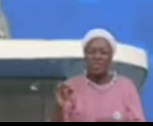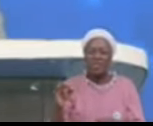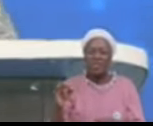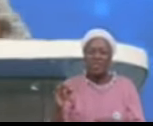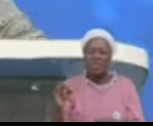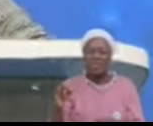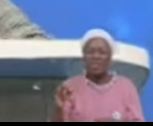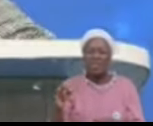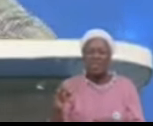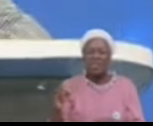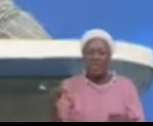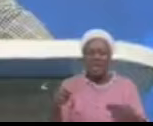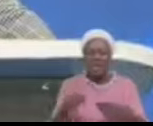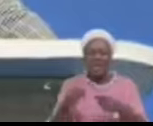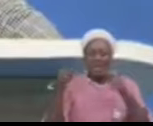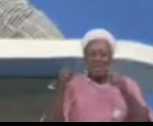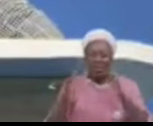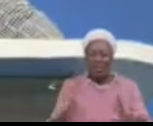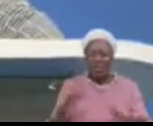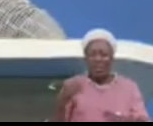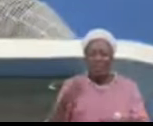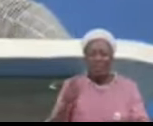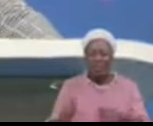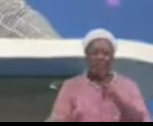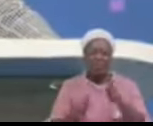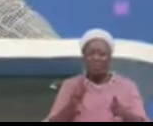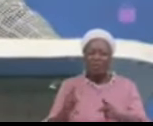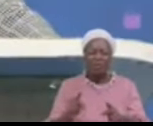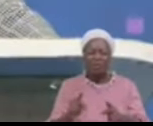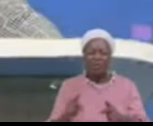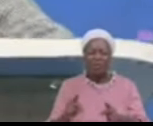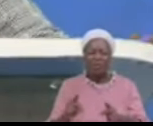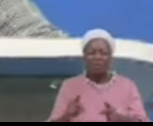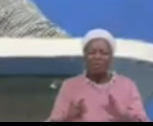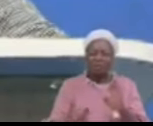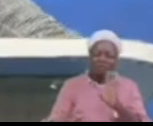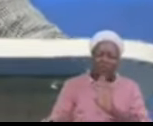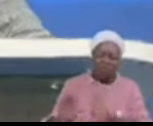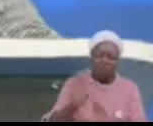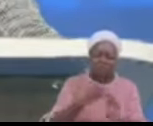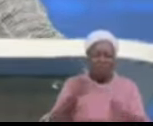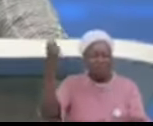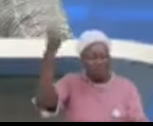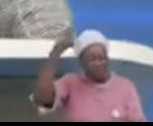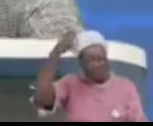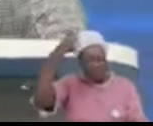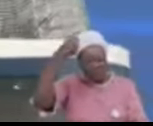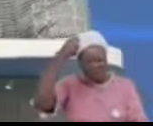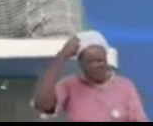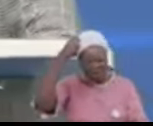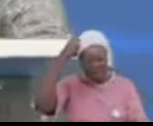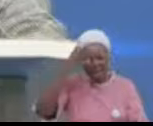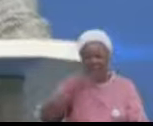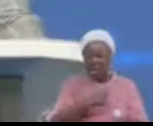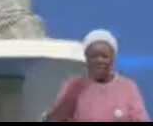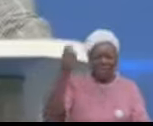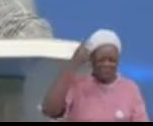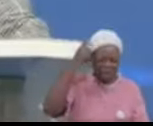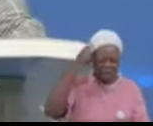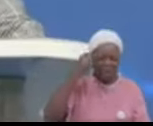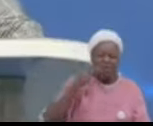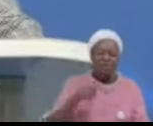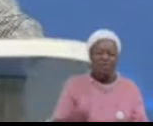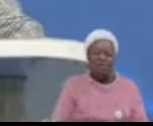adversaries of the people, tormenting the brain, torturing the mind, those demons,